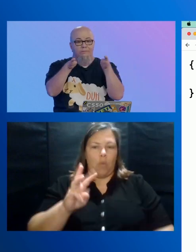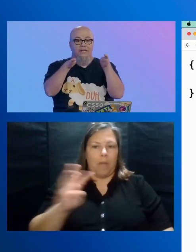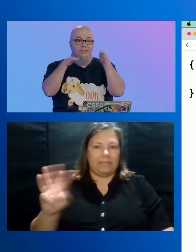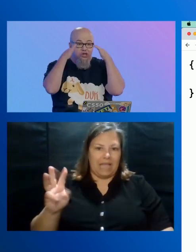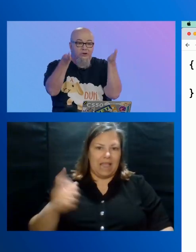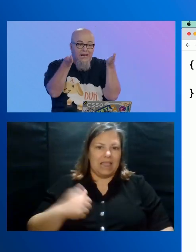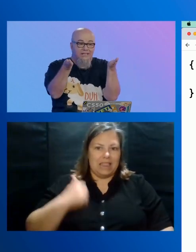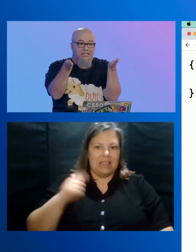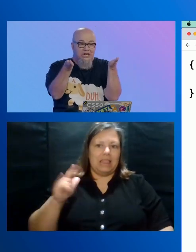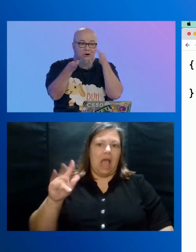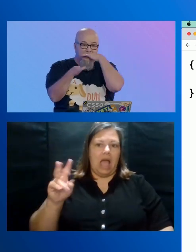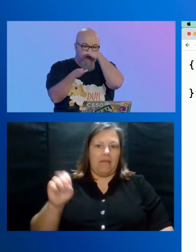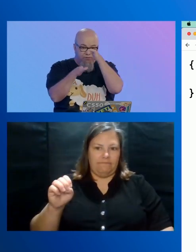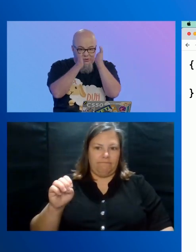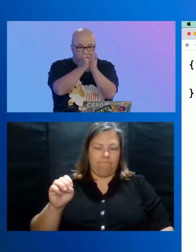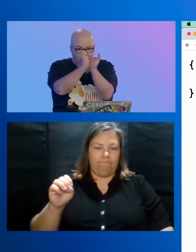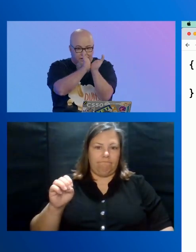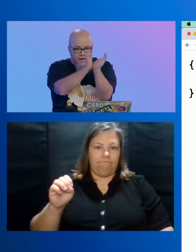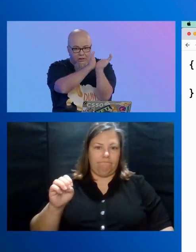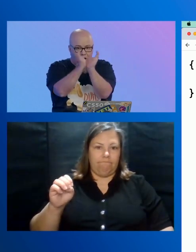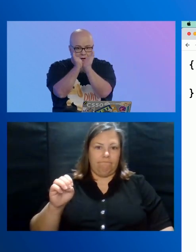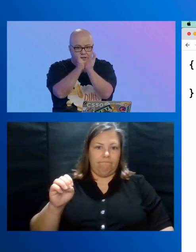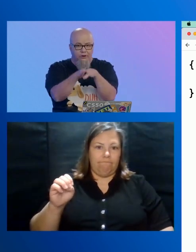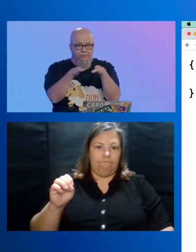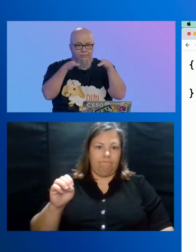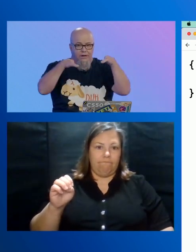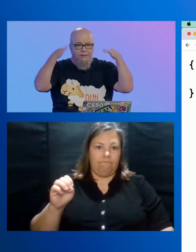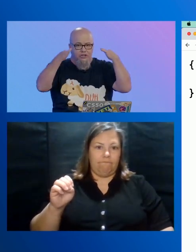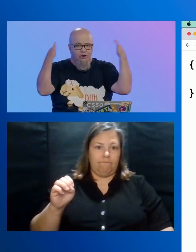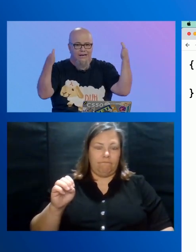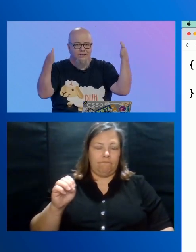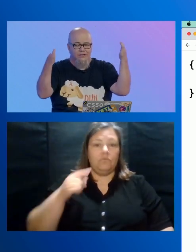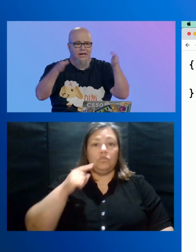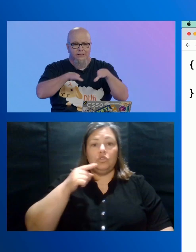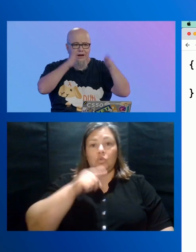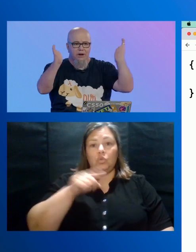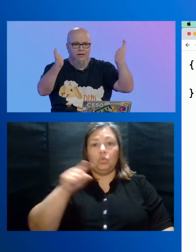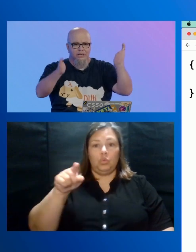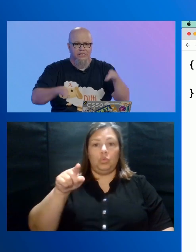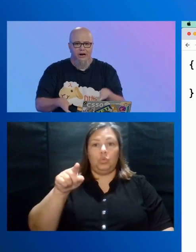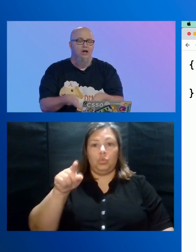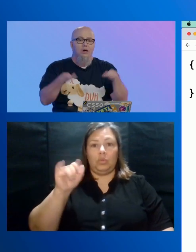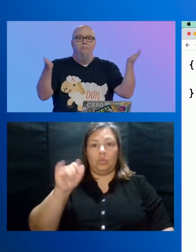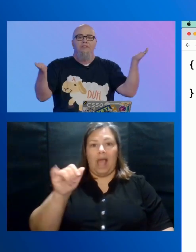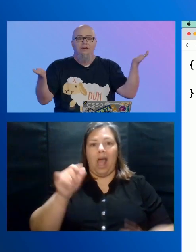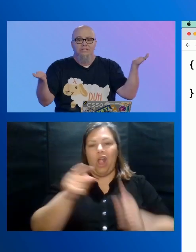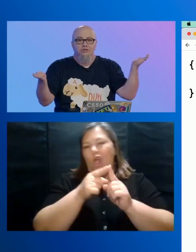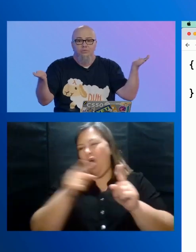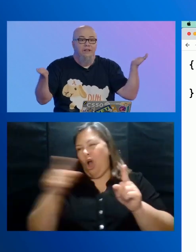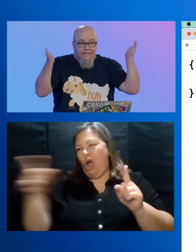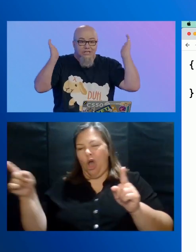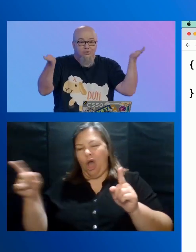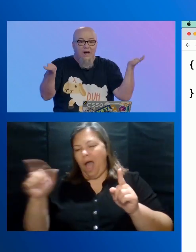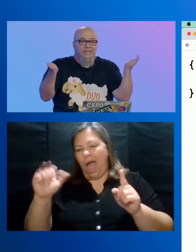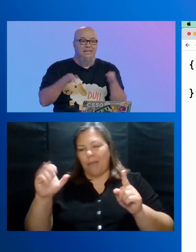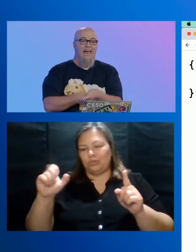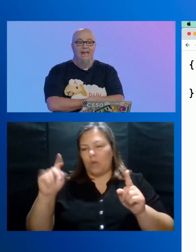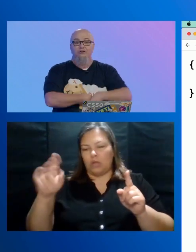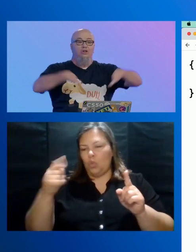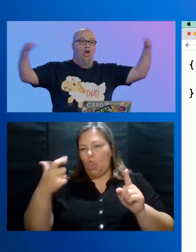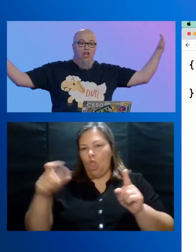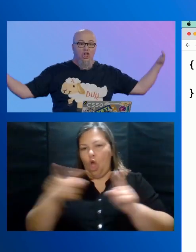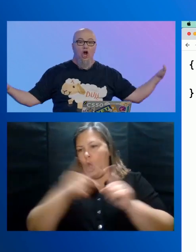live website that you could actually go to if you could read that long, abstracted thing that I'm not going to share. But this is ready